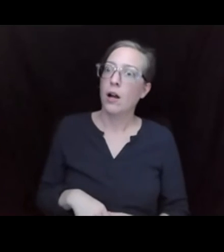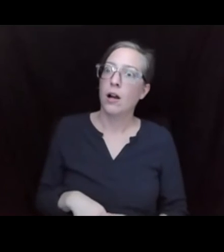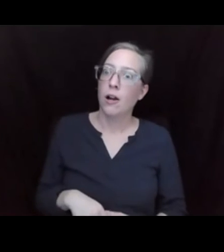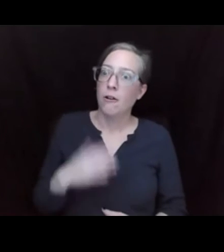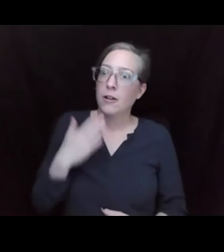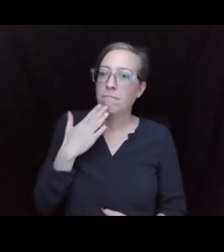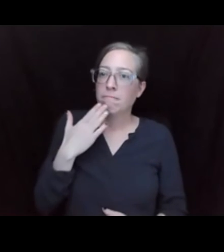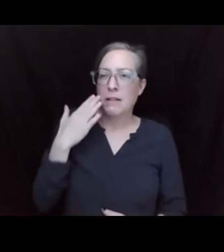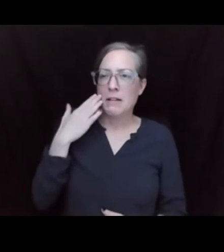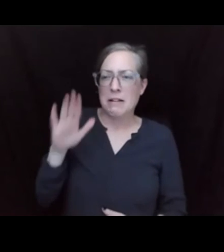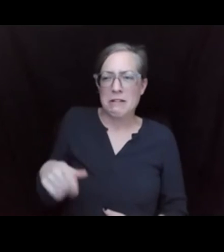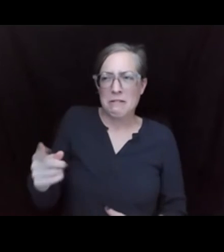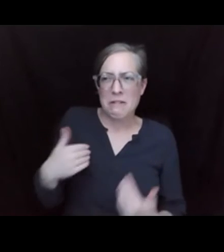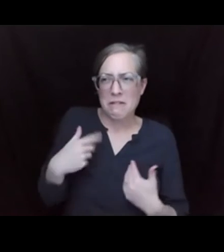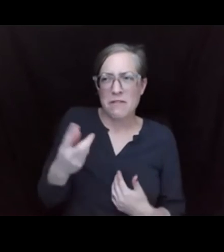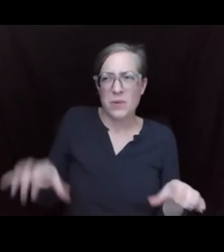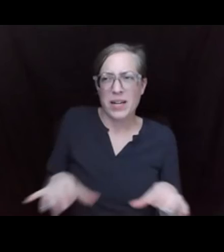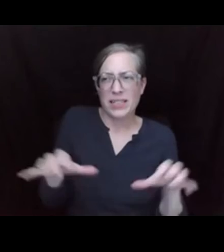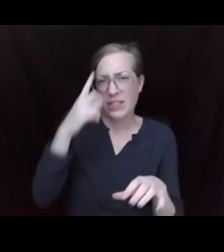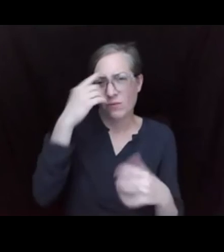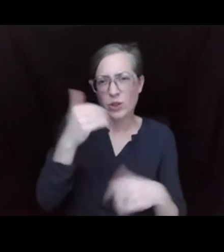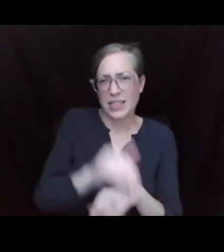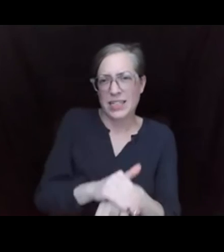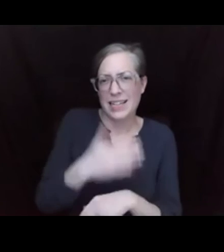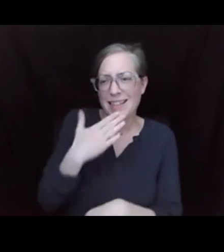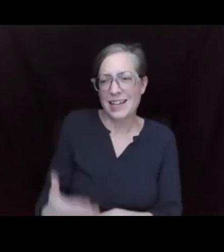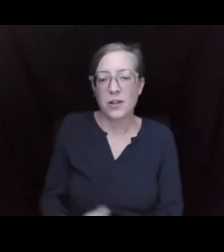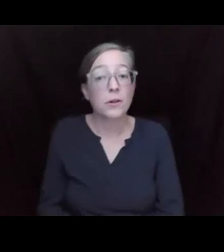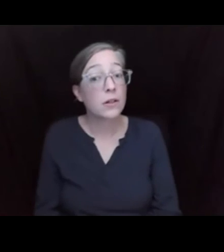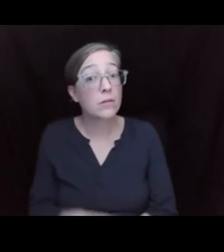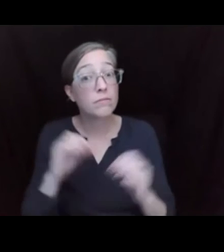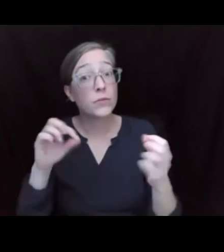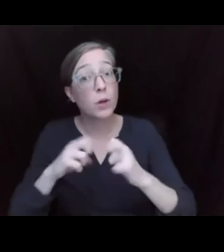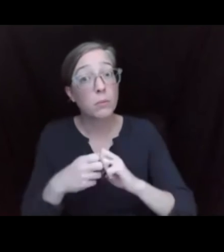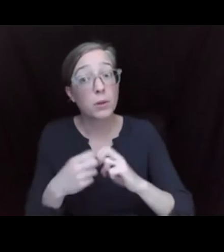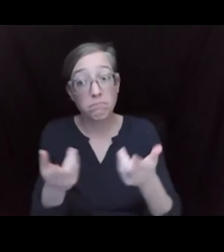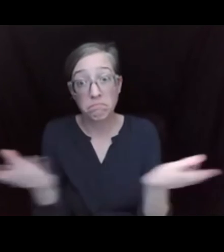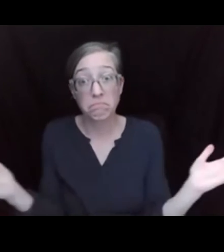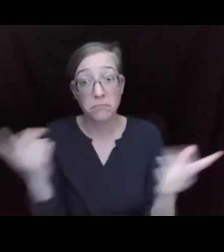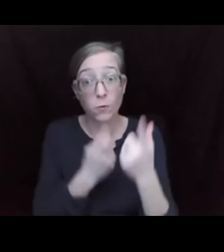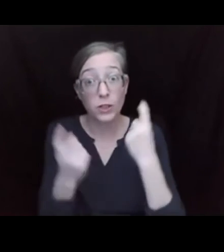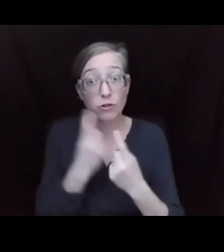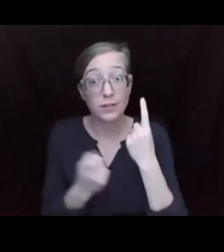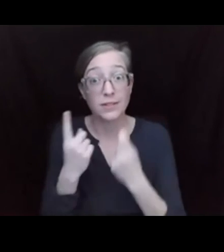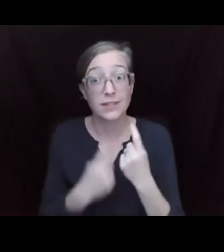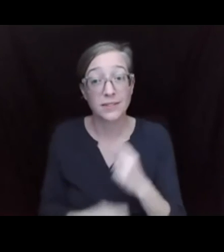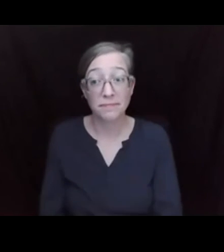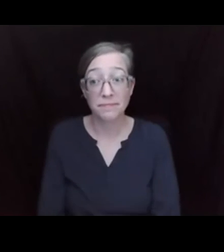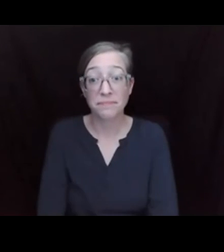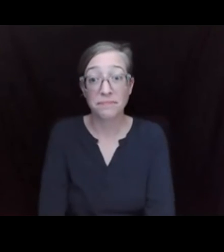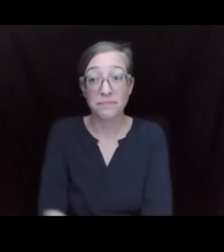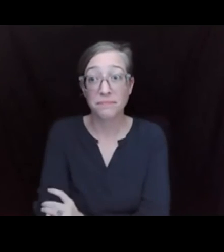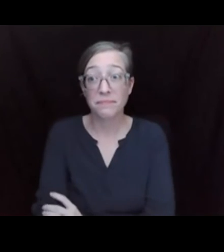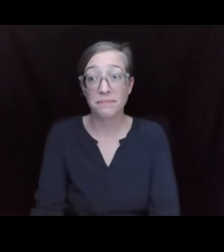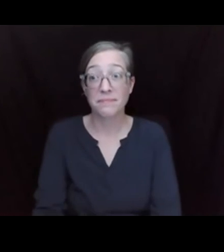Thank you. Oh, it's no problem. So does anyone have any questions over the talk? I